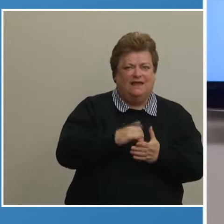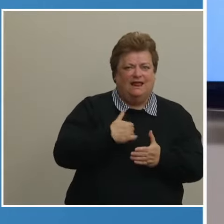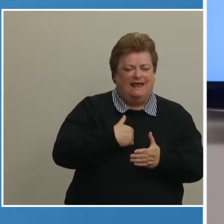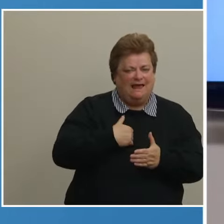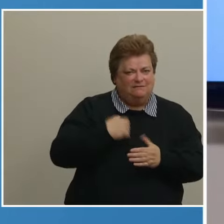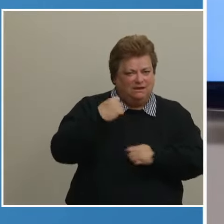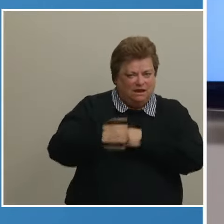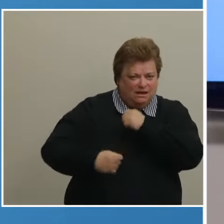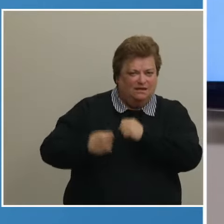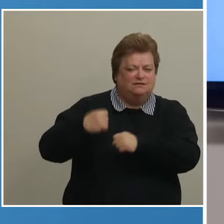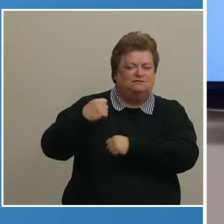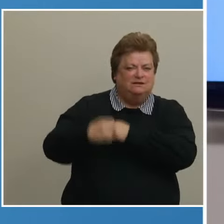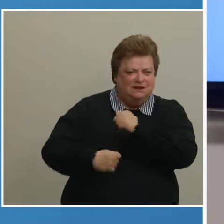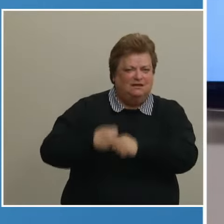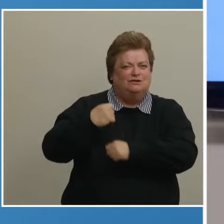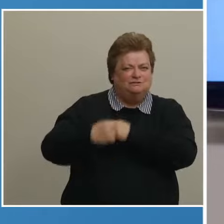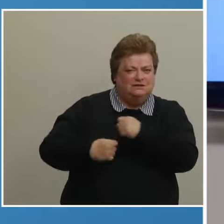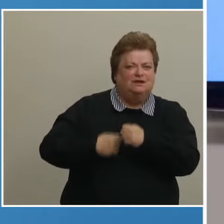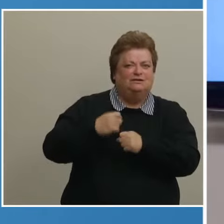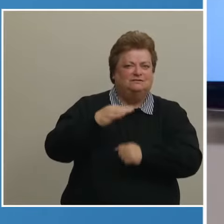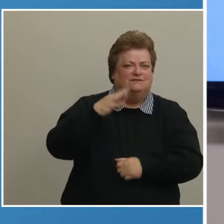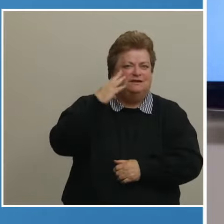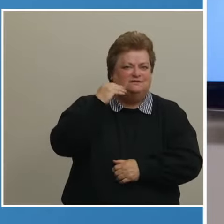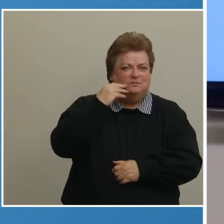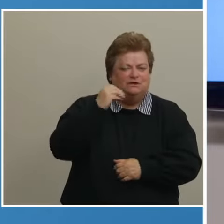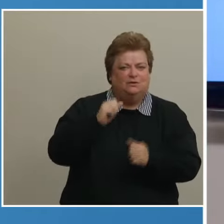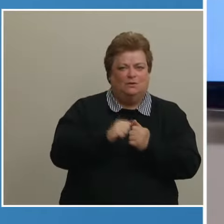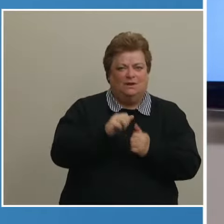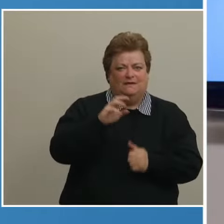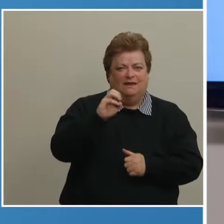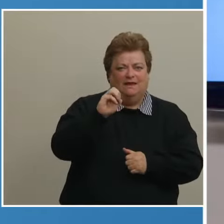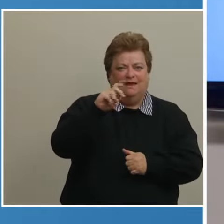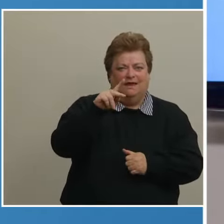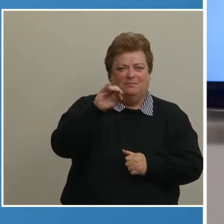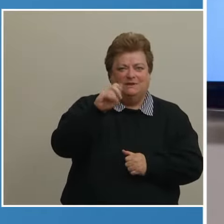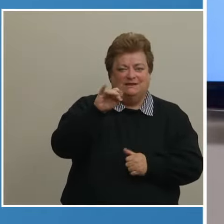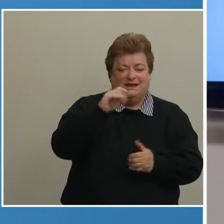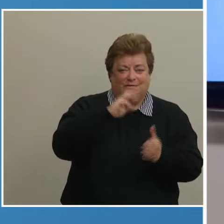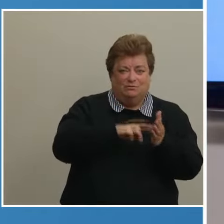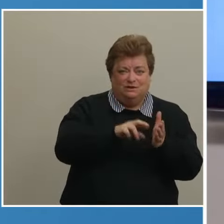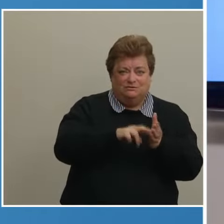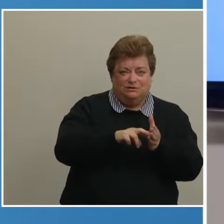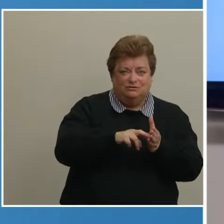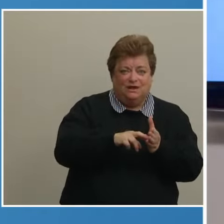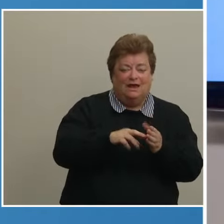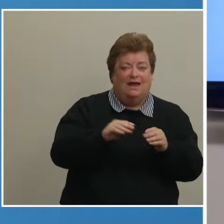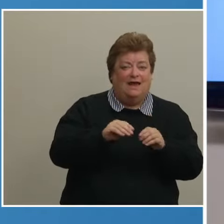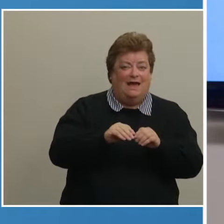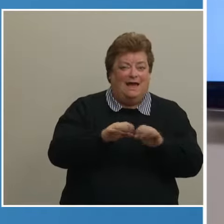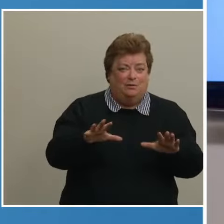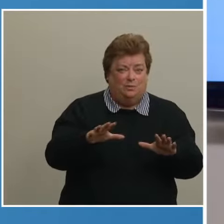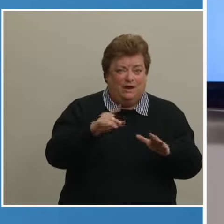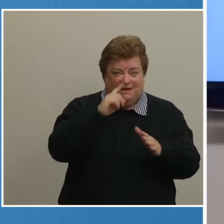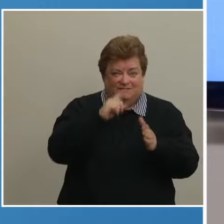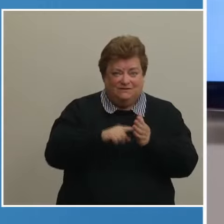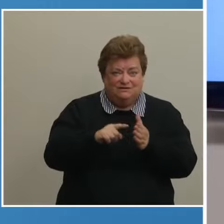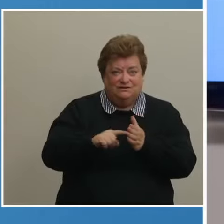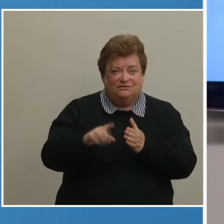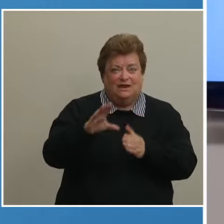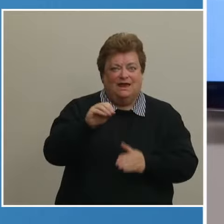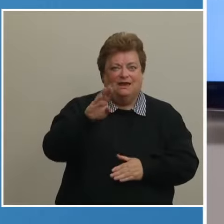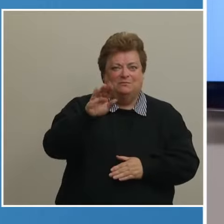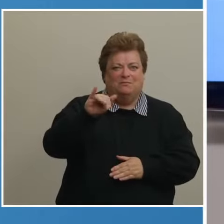have decades of experience in epidemiology, outbreak investigations, and biostatistics.